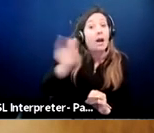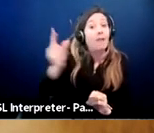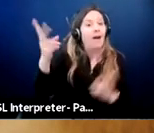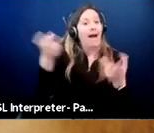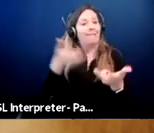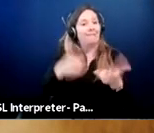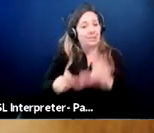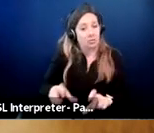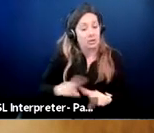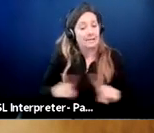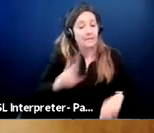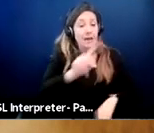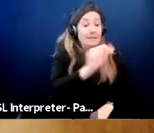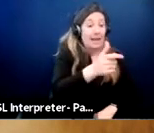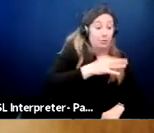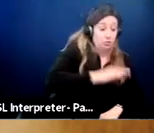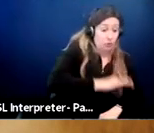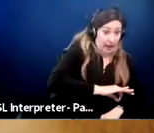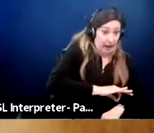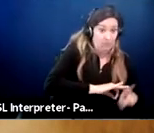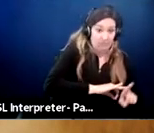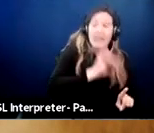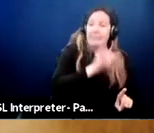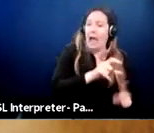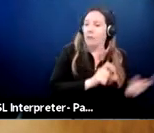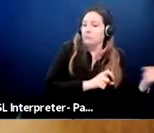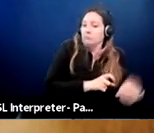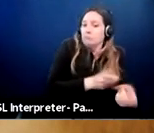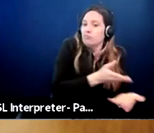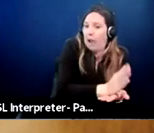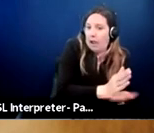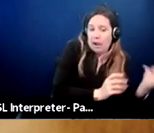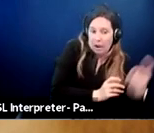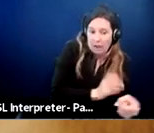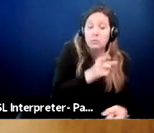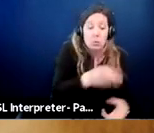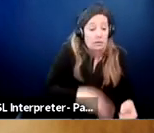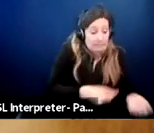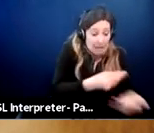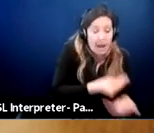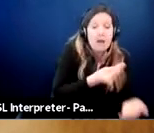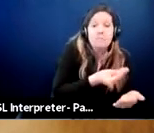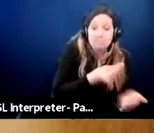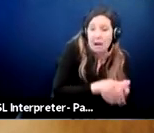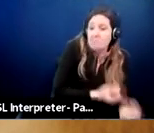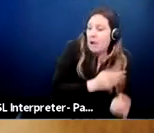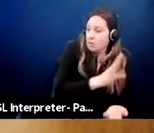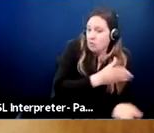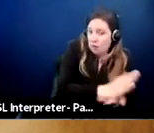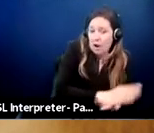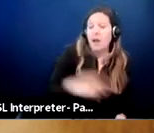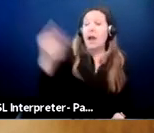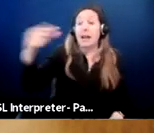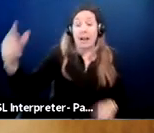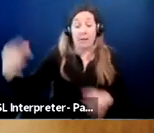credits and government grants is the tax credits and entitlement. You spend the money, you're right to get money back. Government grants, and I apologize if